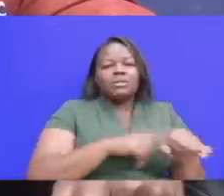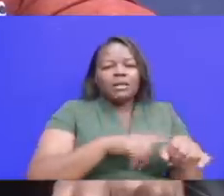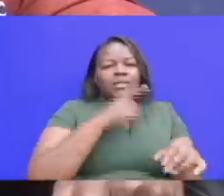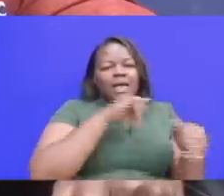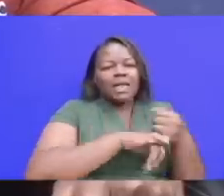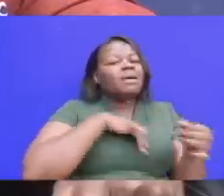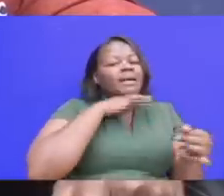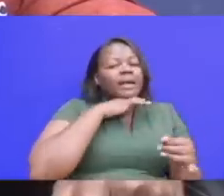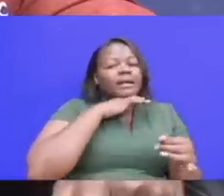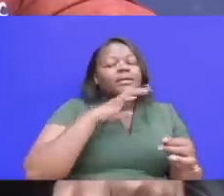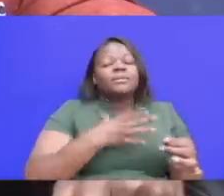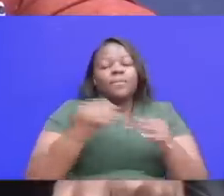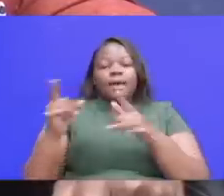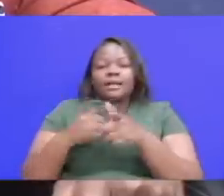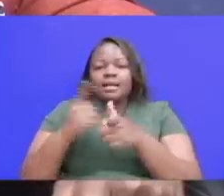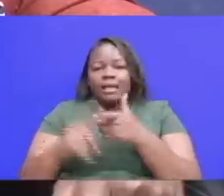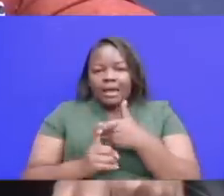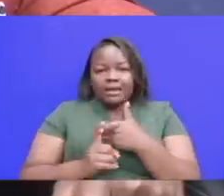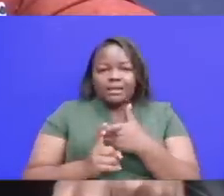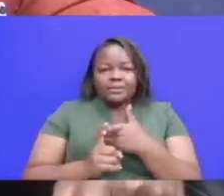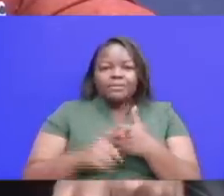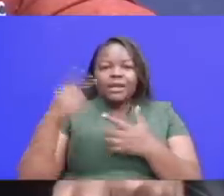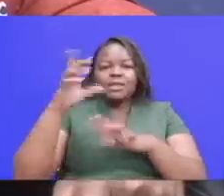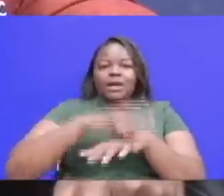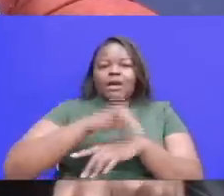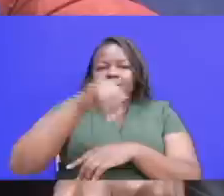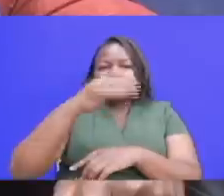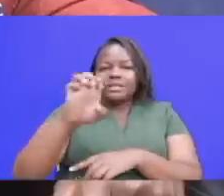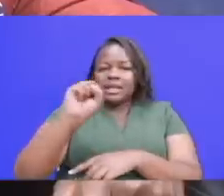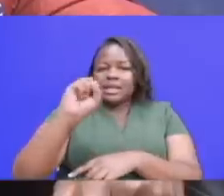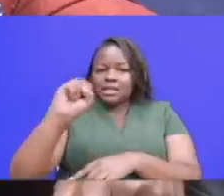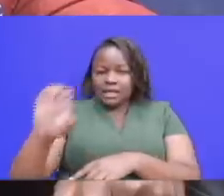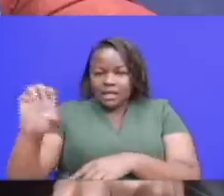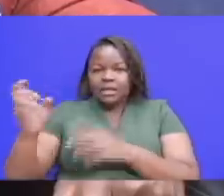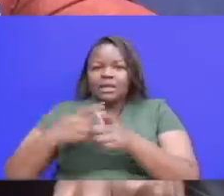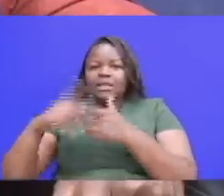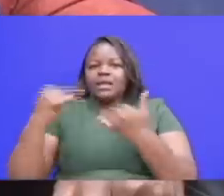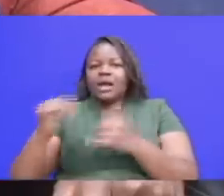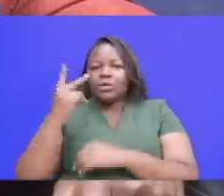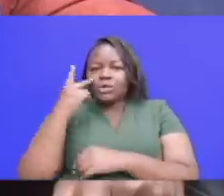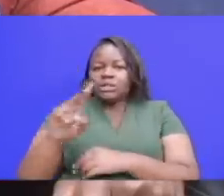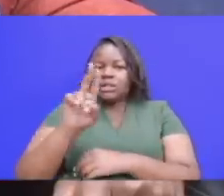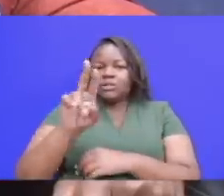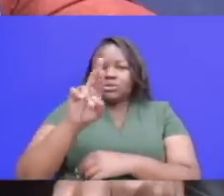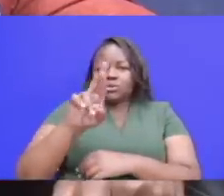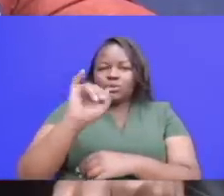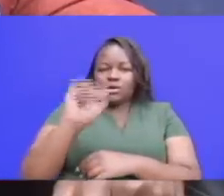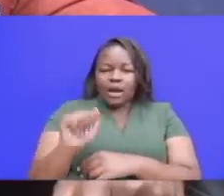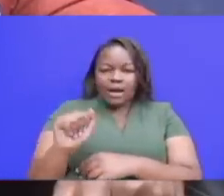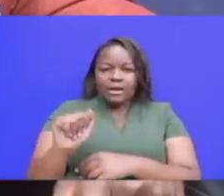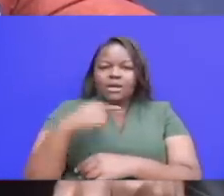and then she finds Jesse. Then later on, we also see Uriah. Uriah's wife, that